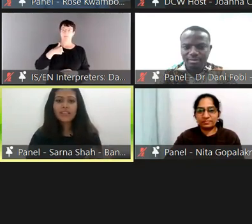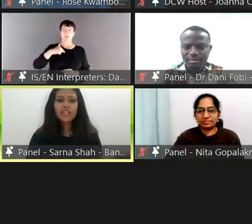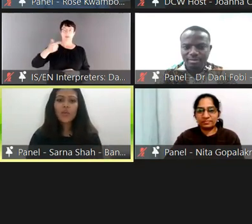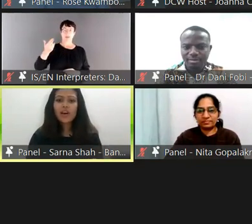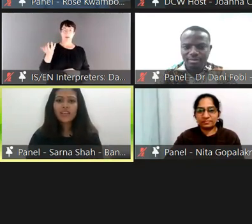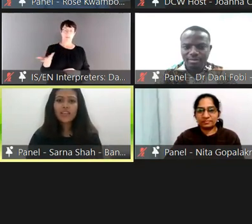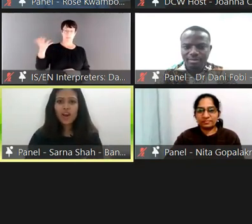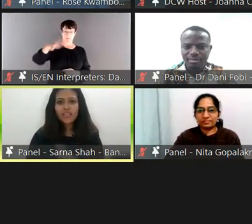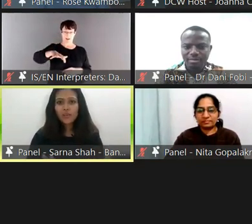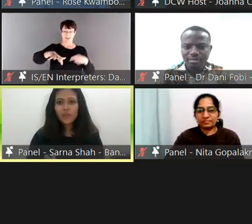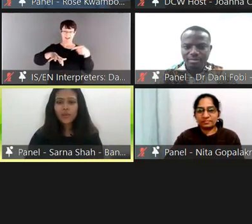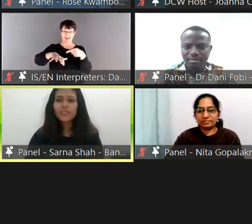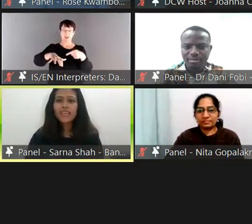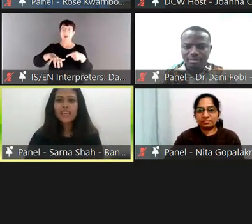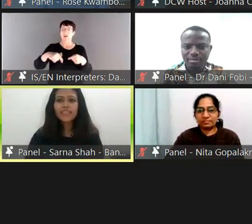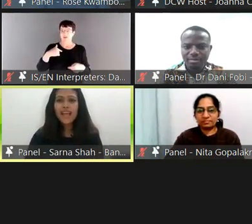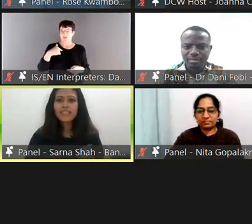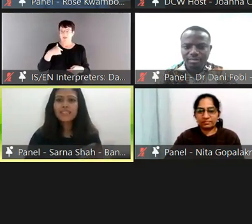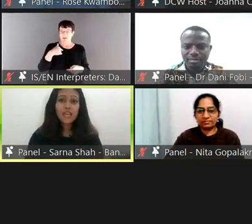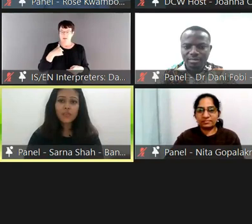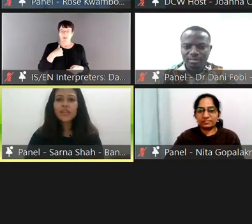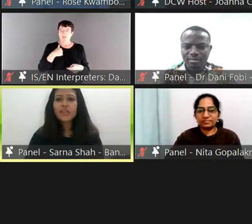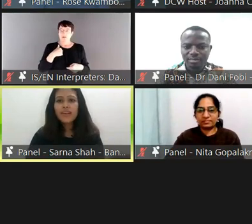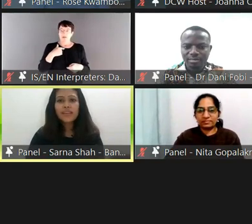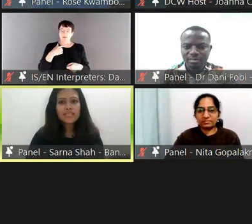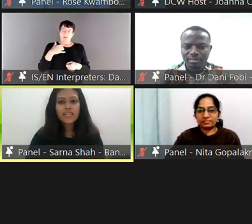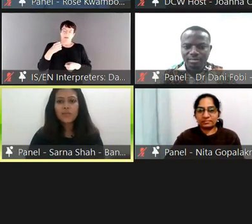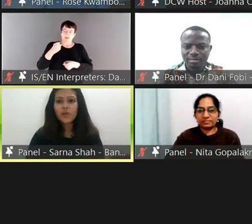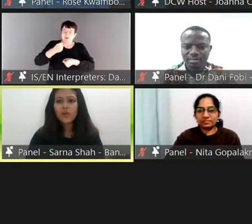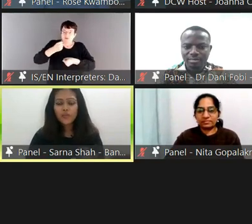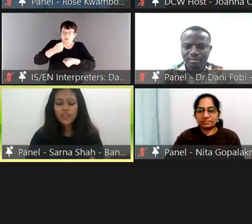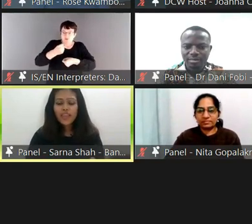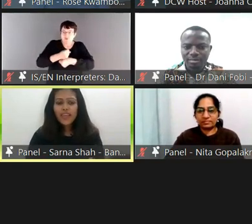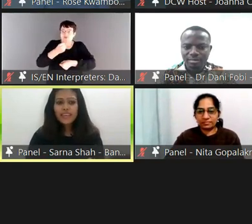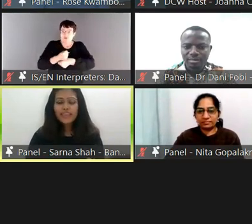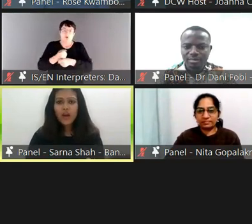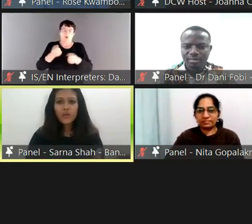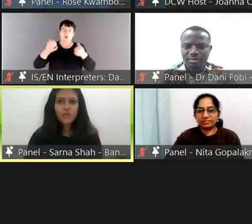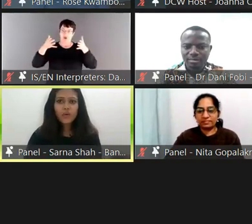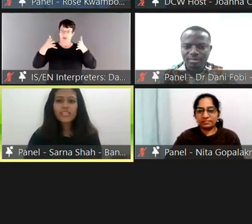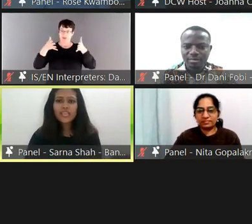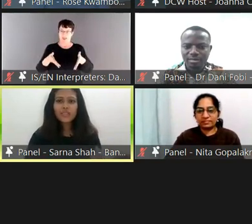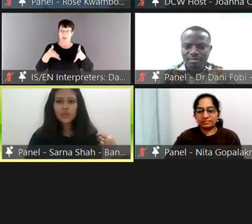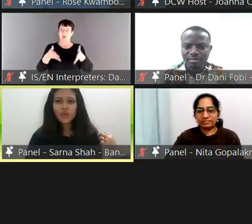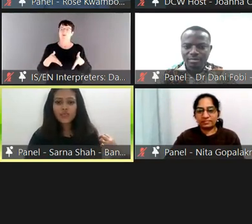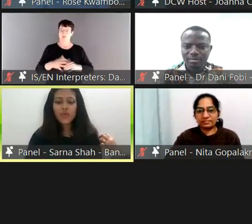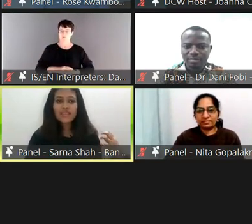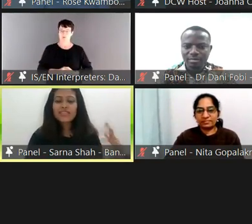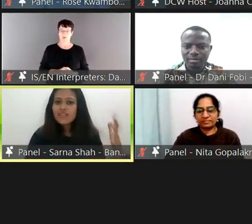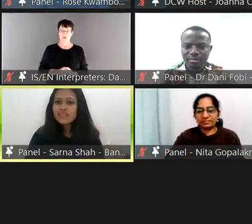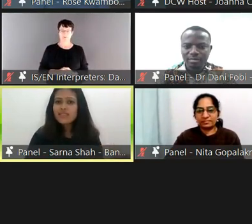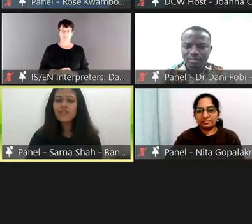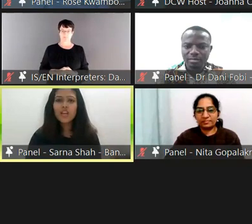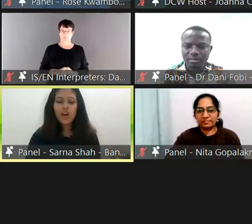I'm currently working on a project that is supported by DCW. In our project, we